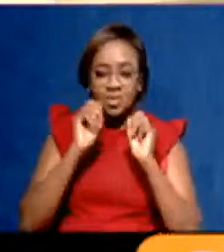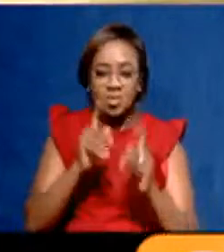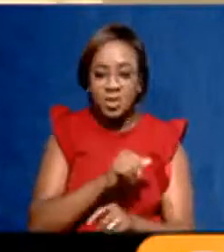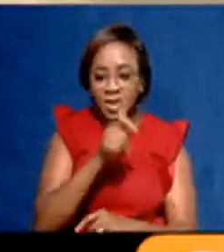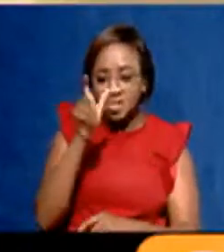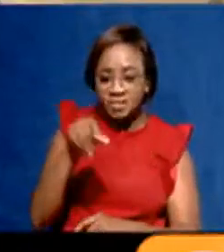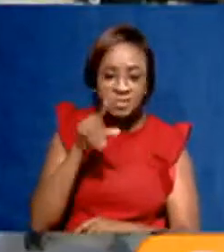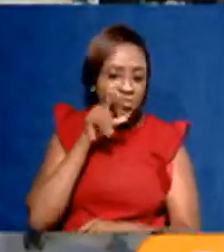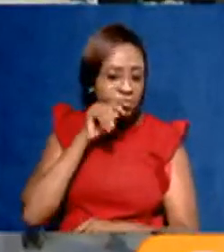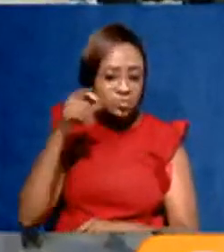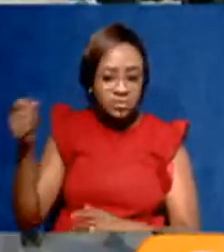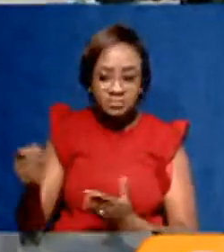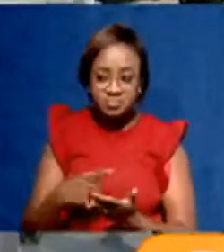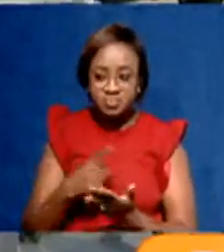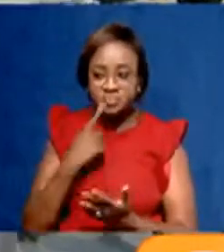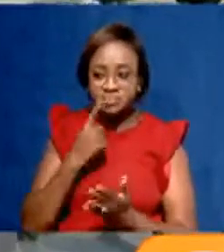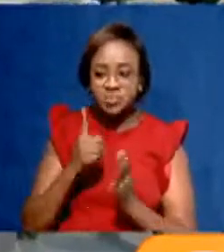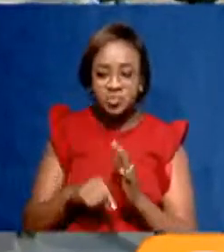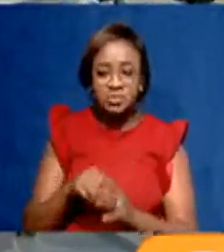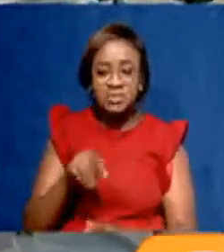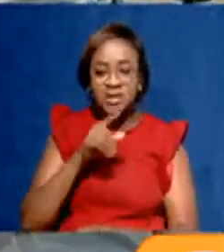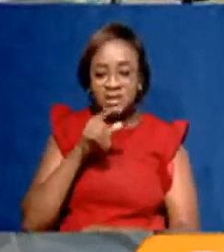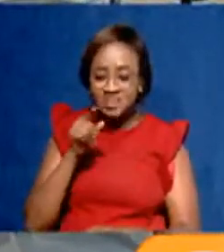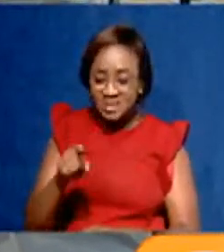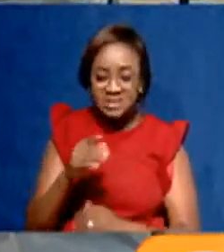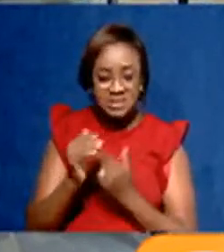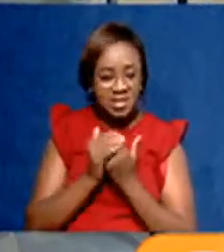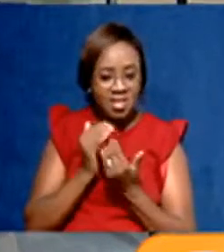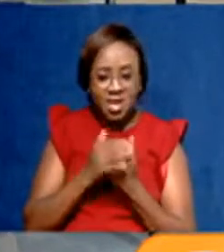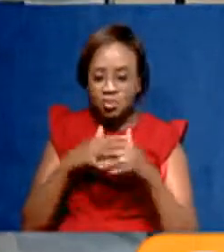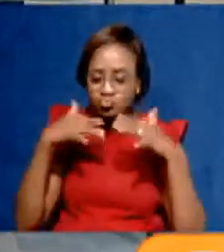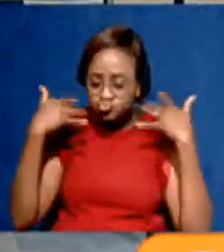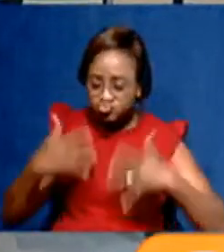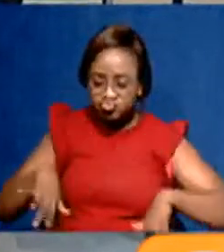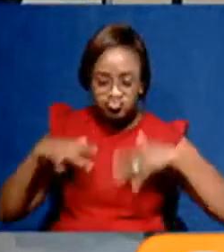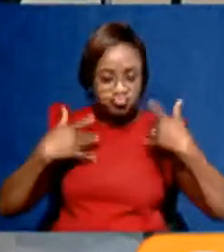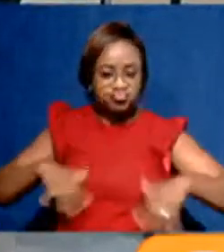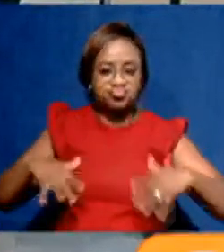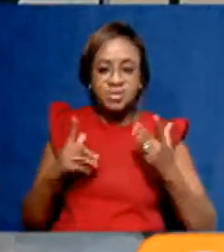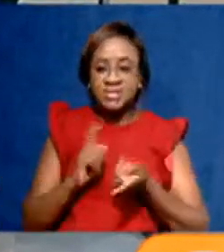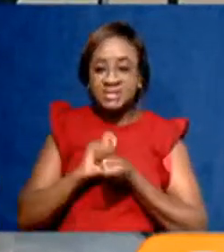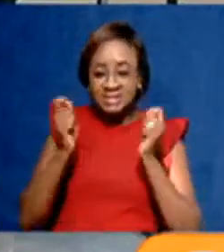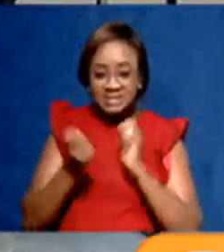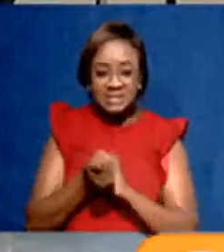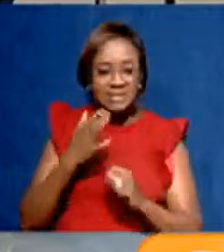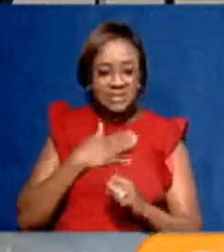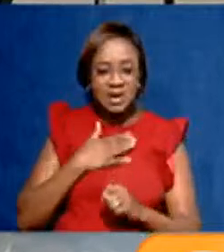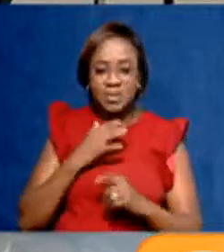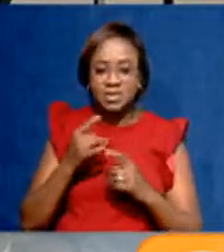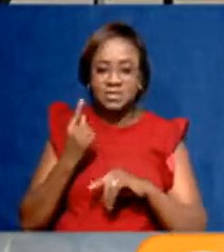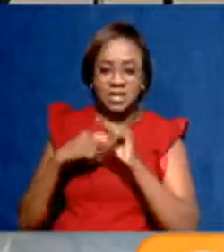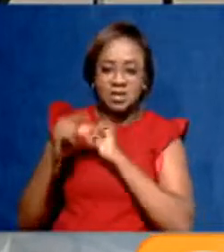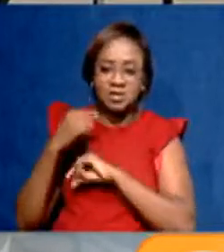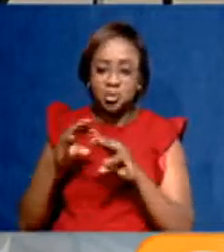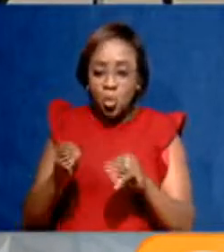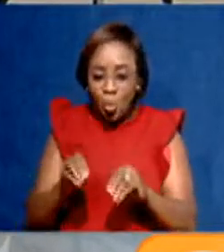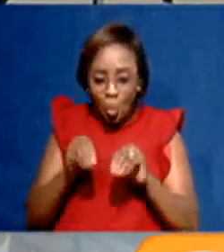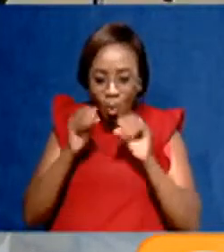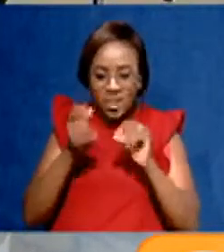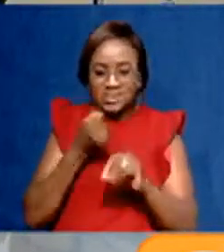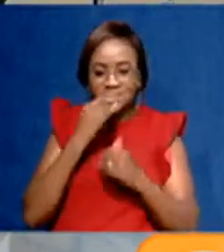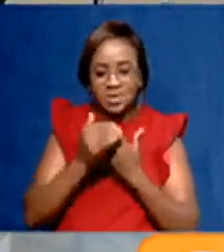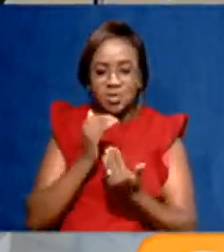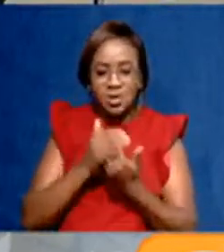tweet here from Kijanawa Insurance says, Kang'ata Care is a revolution for our generation. Quality medical care is very essential